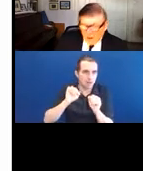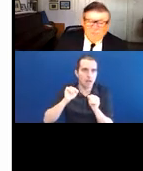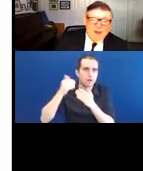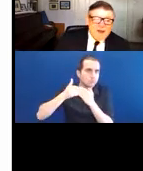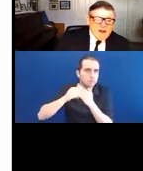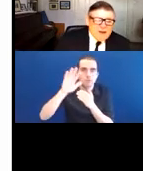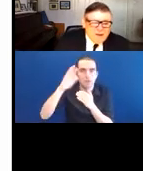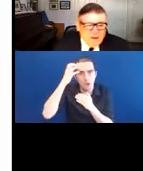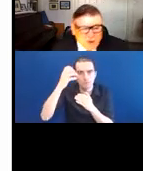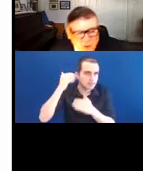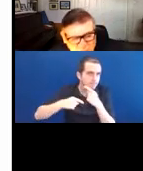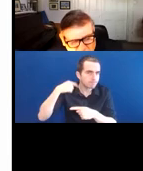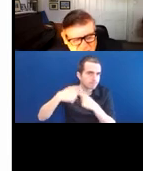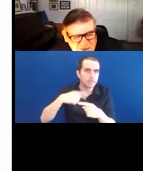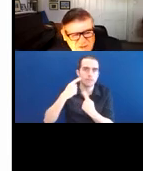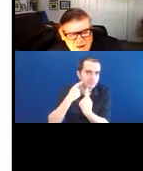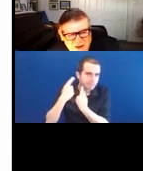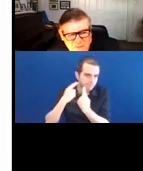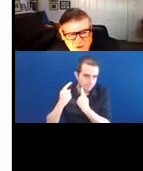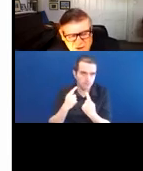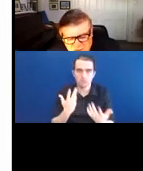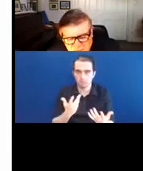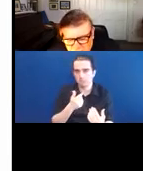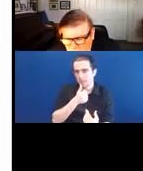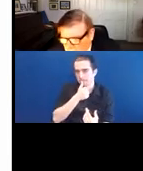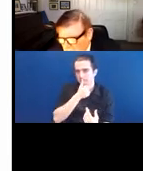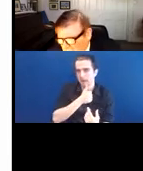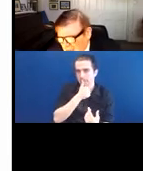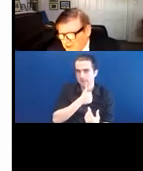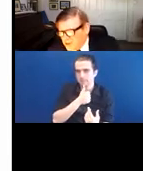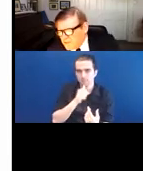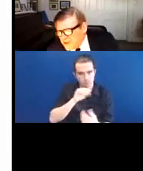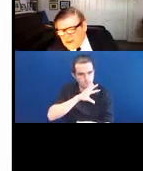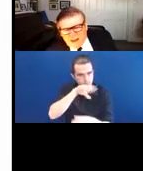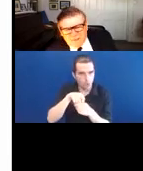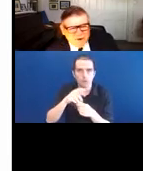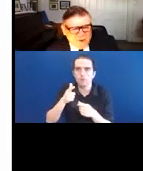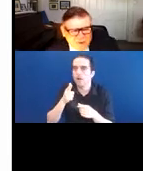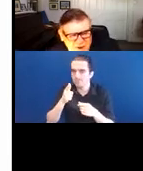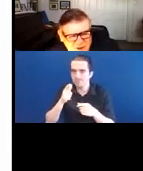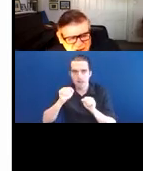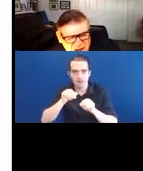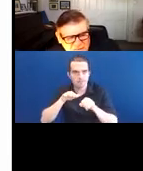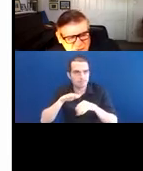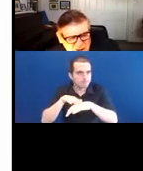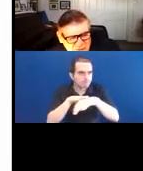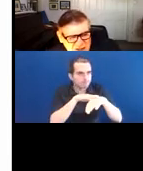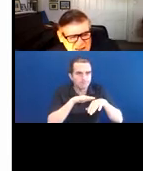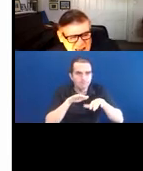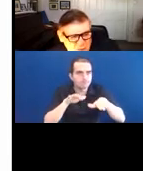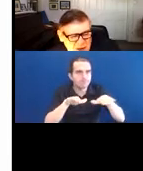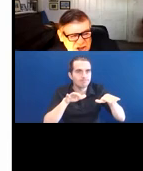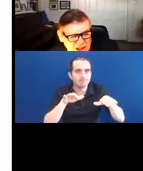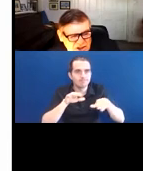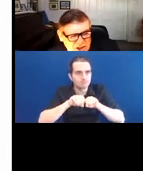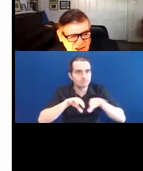Yeah. All points, really good points, which we will come back to, particularly in module 13 and 14, which is how